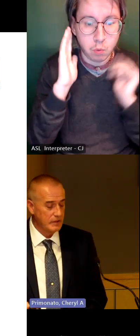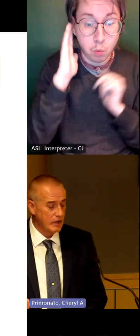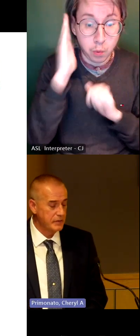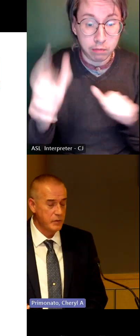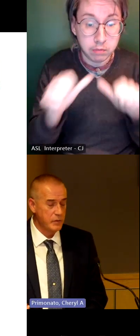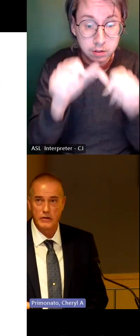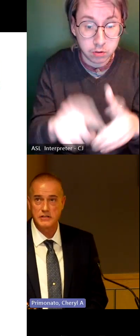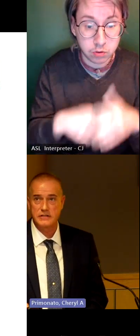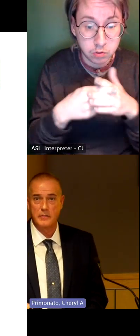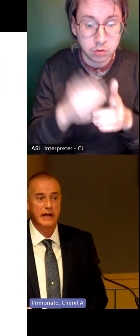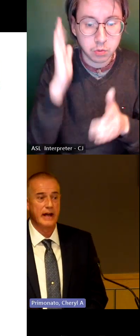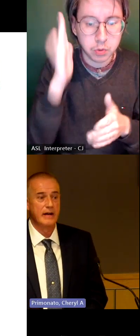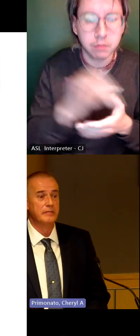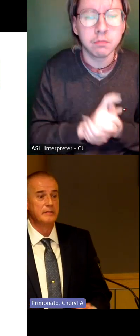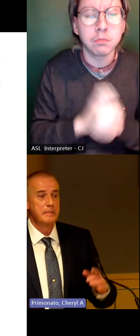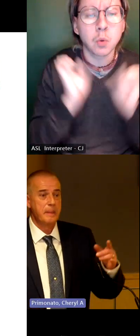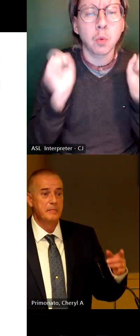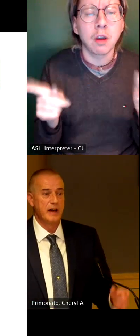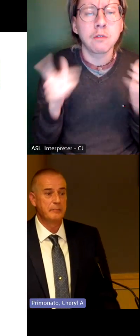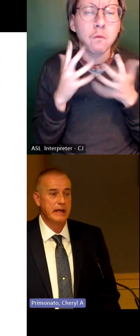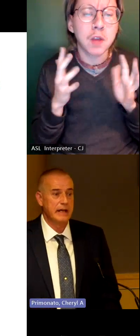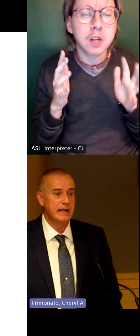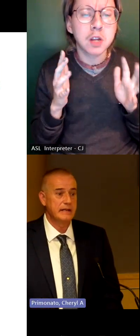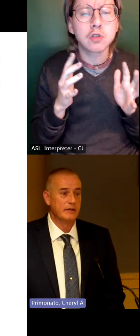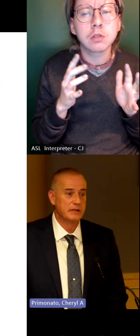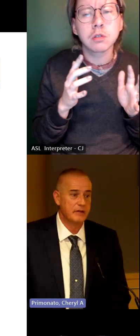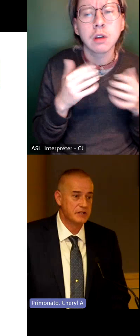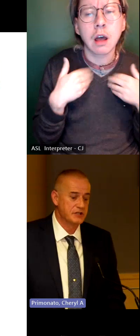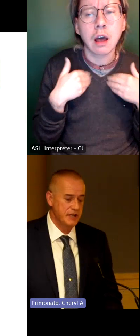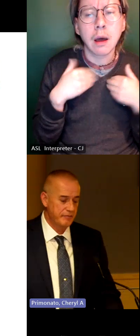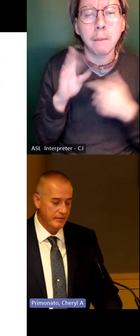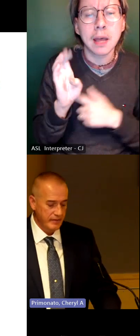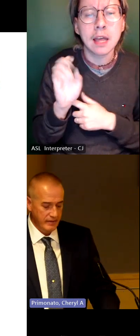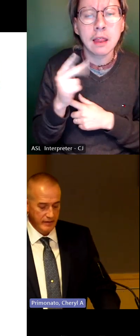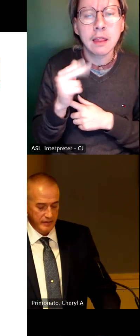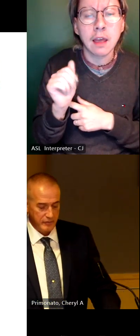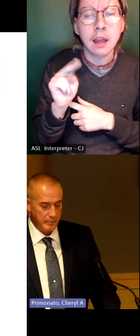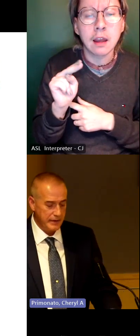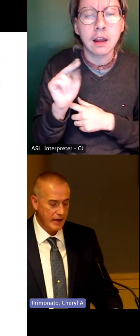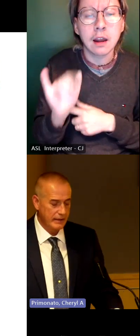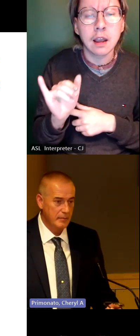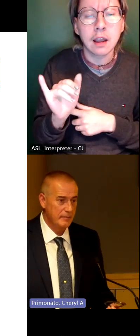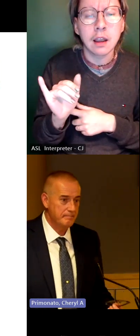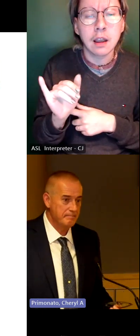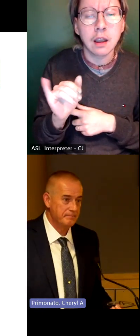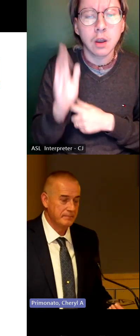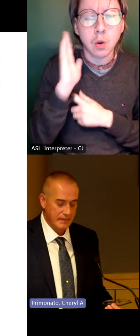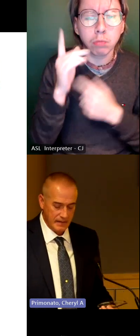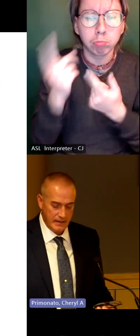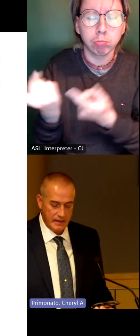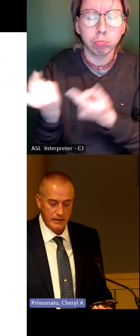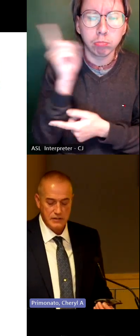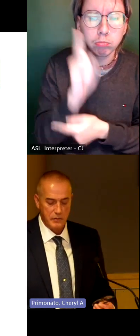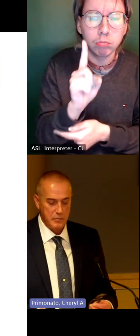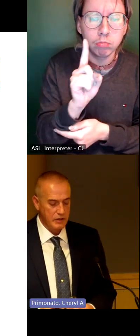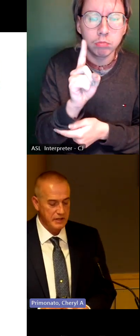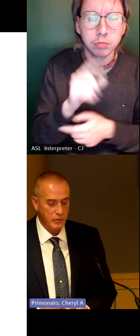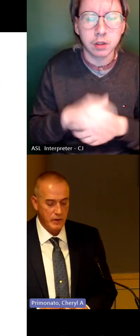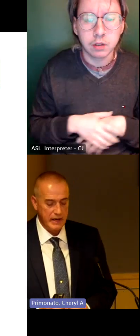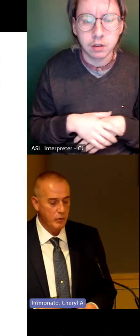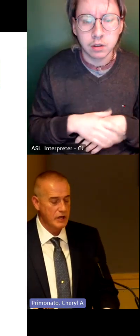And for closing remarks, I'm going to have Beth Benini, our division chief from PennDOT, come up.